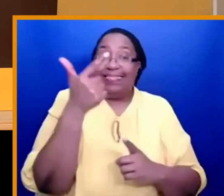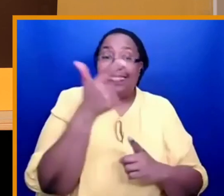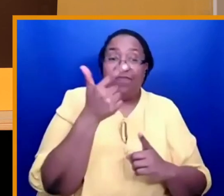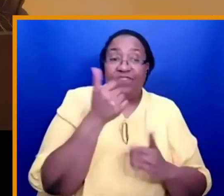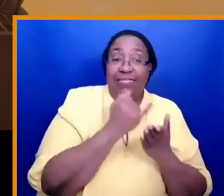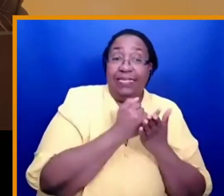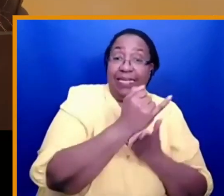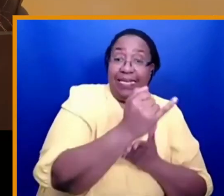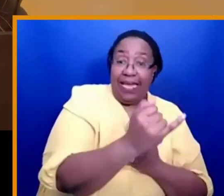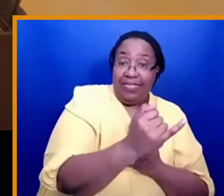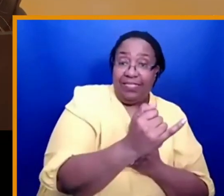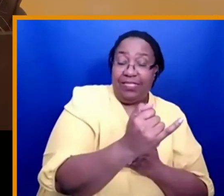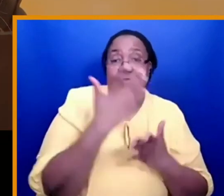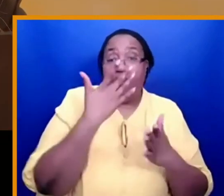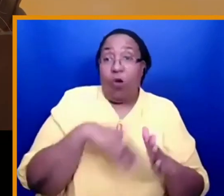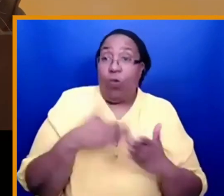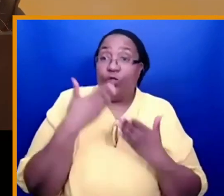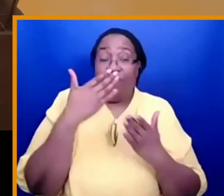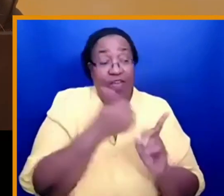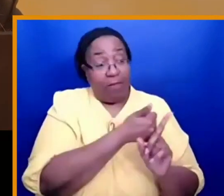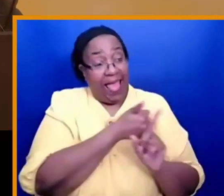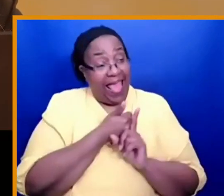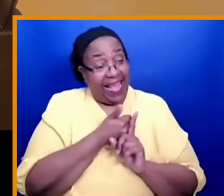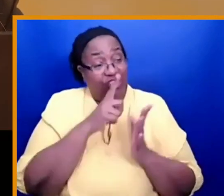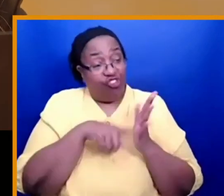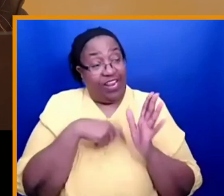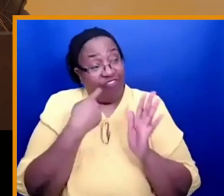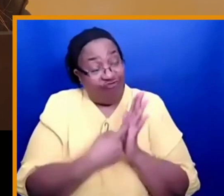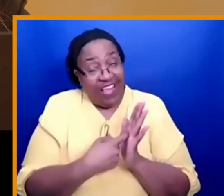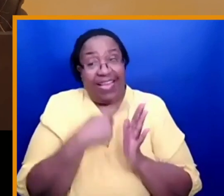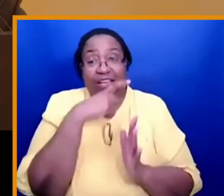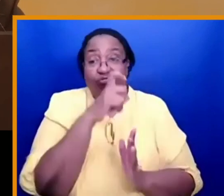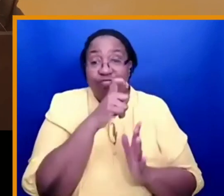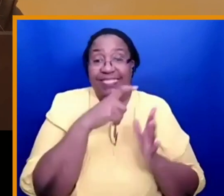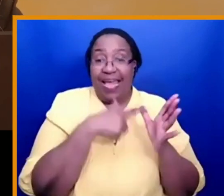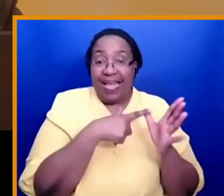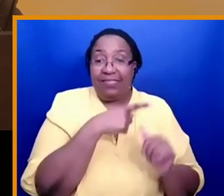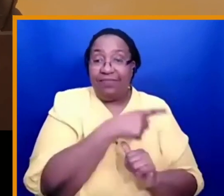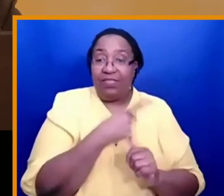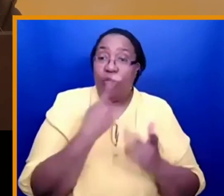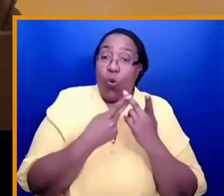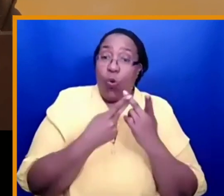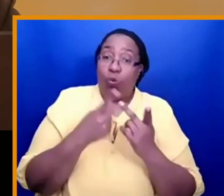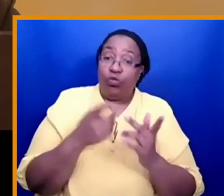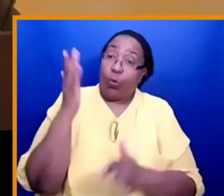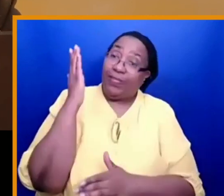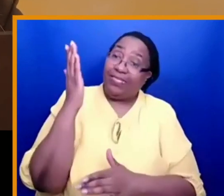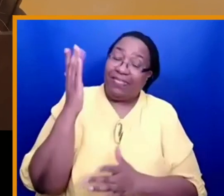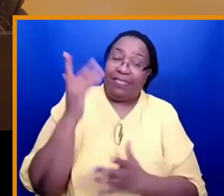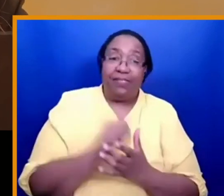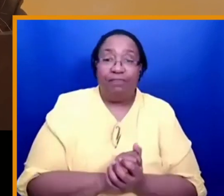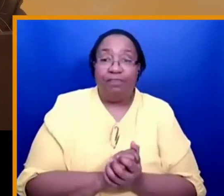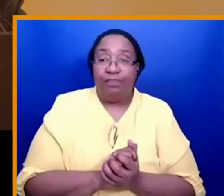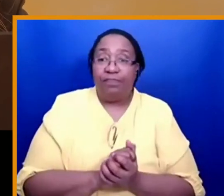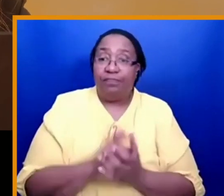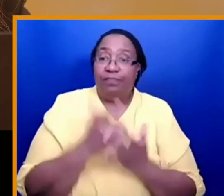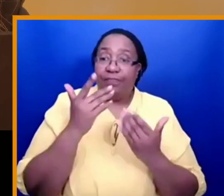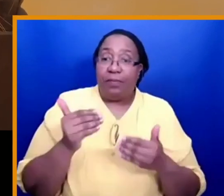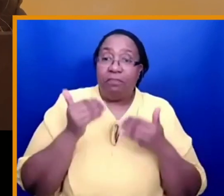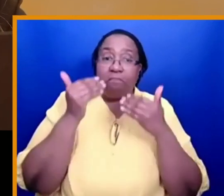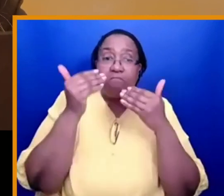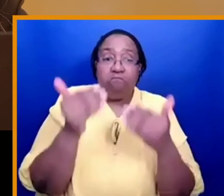I'd like to thank my aides, Jenny Rigg and Chris Adams, and also to the speakers in the debate. And we now move on to the